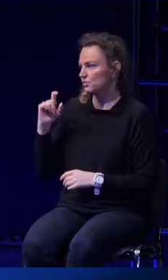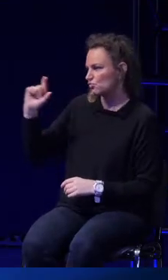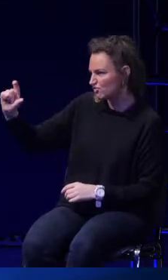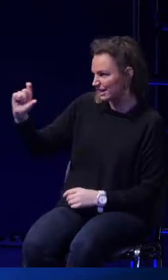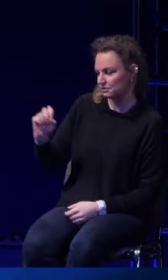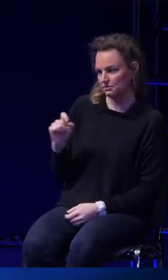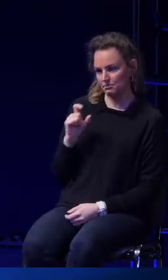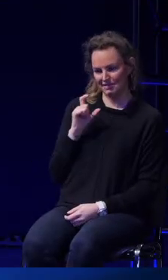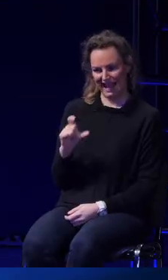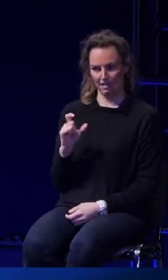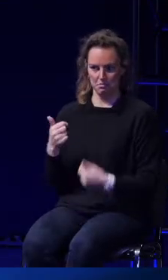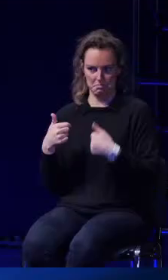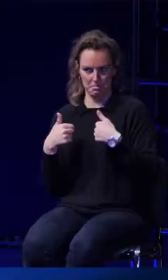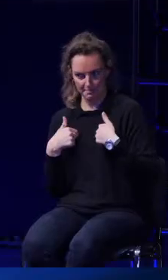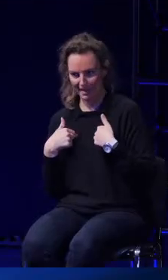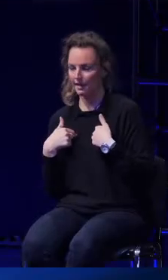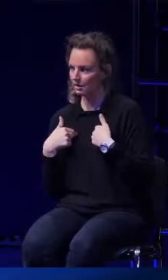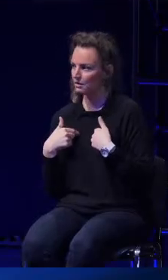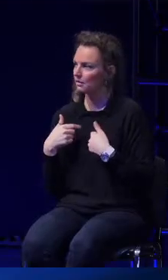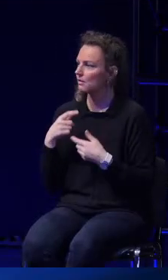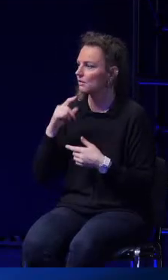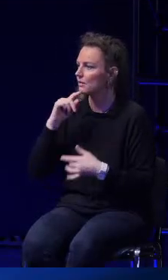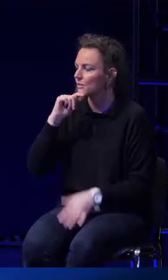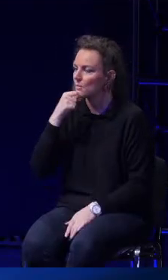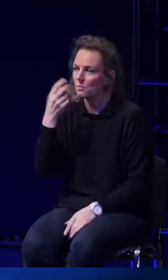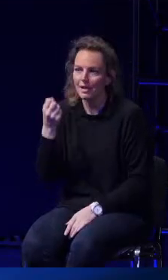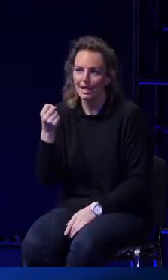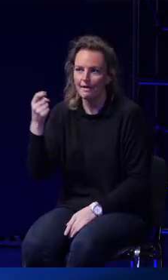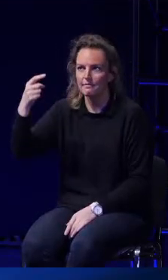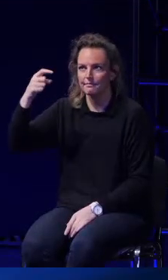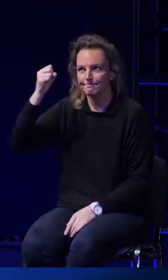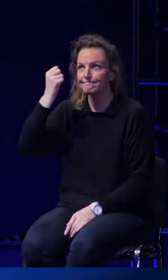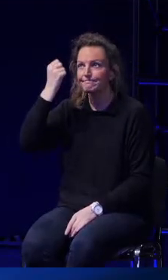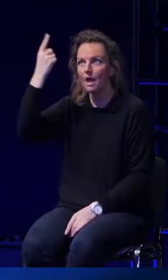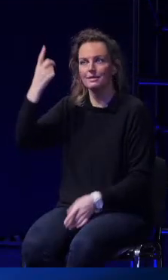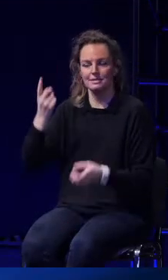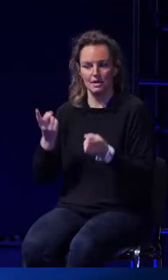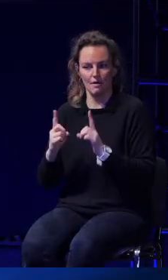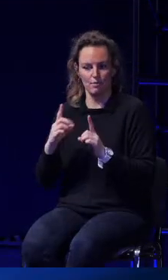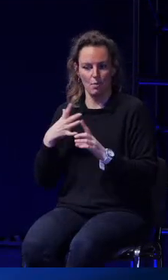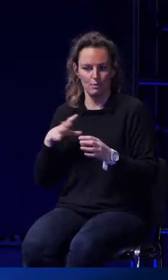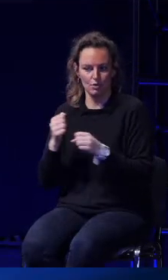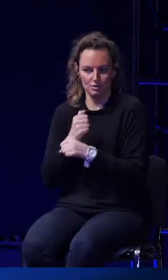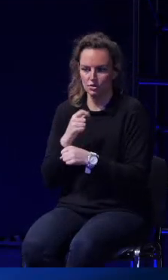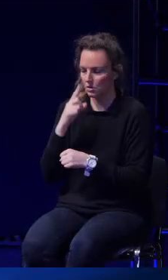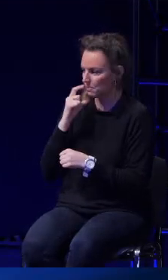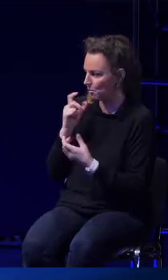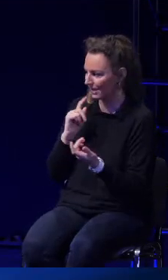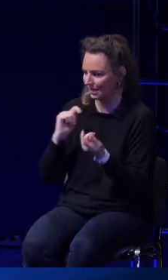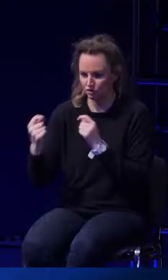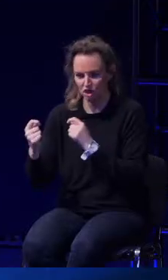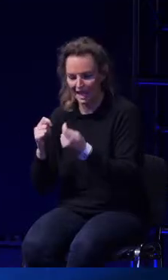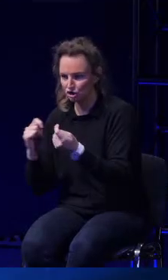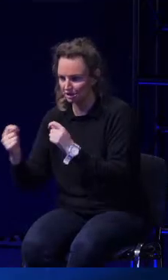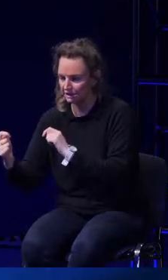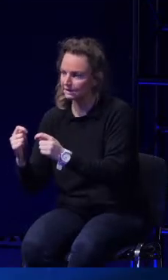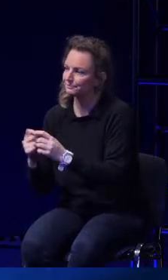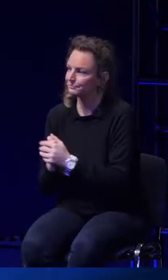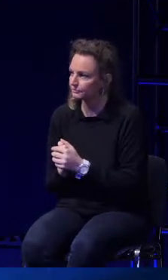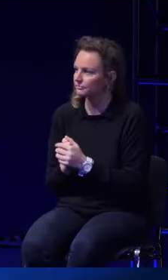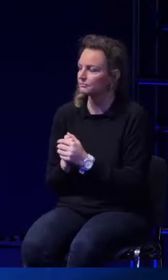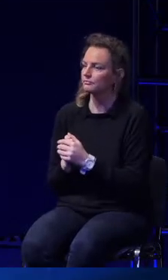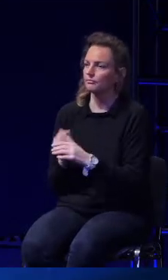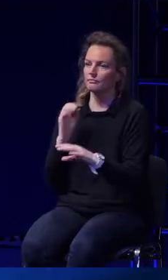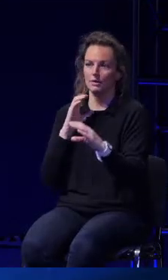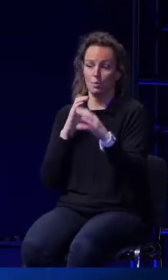sort of rapidly. We'll have an idea of what we want to do, but we'll change it quite quickly. We tend to communicate on